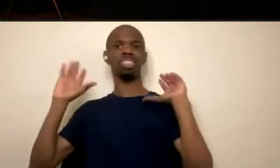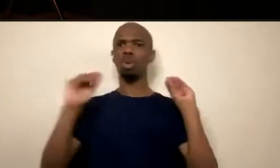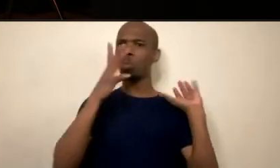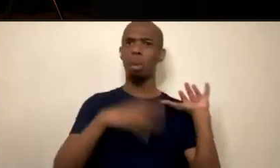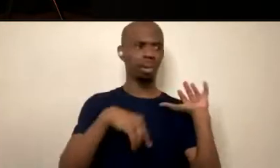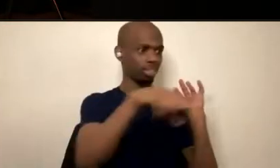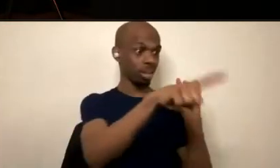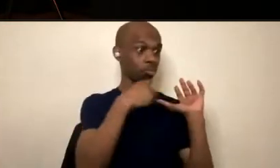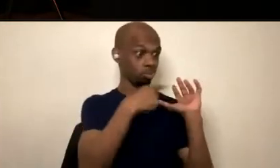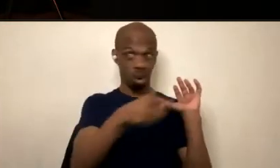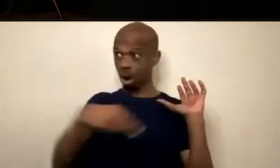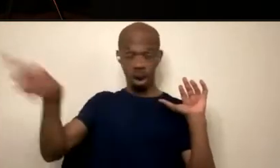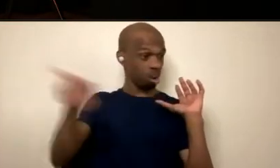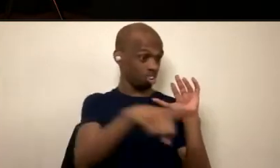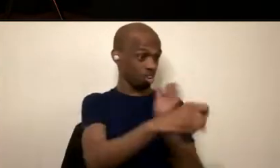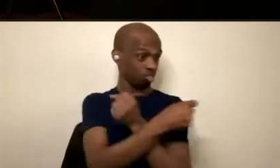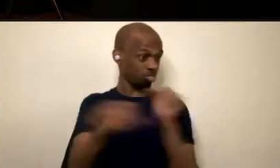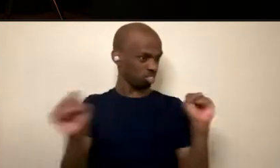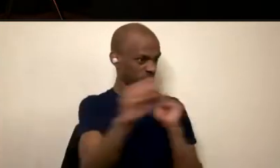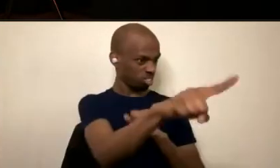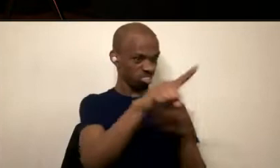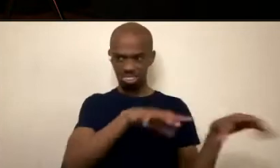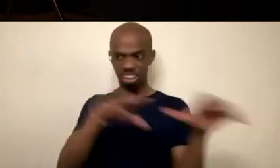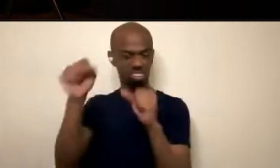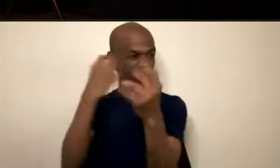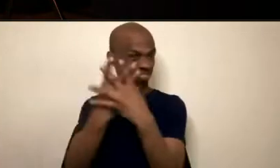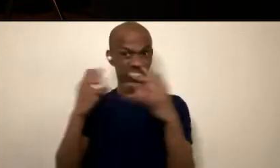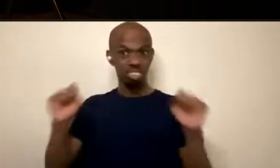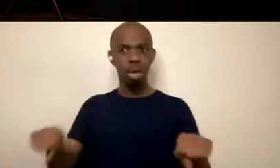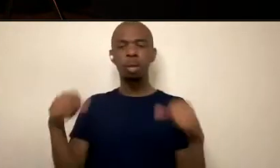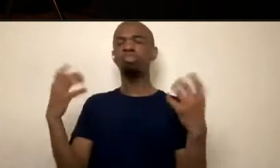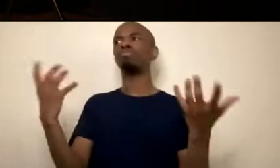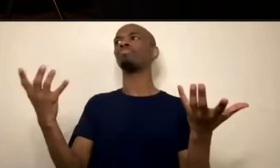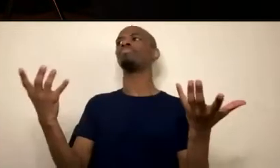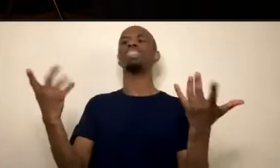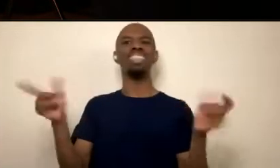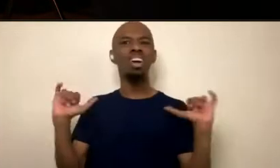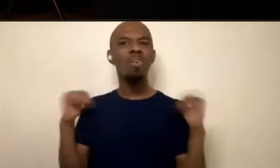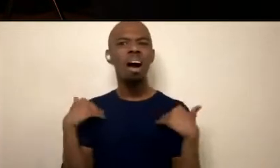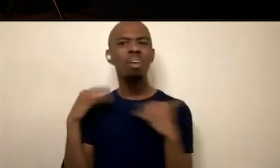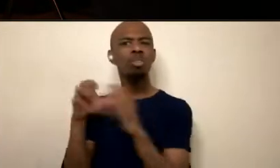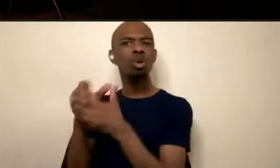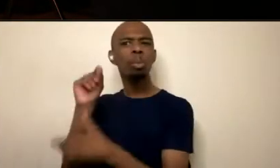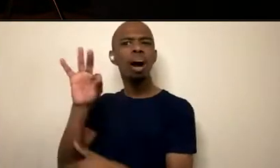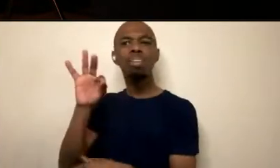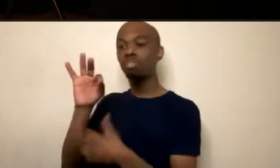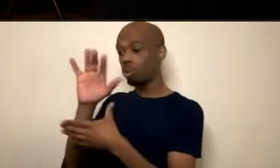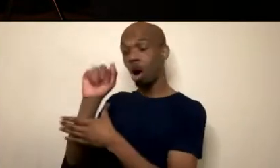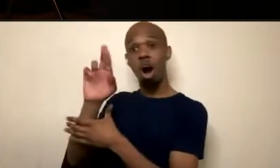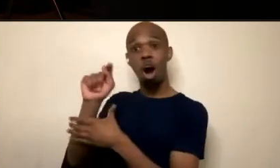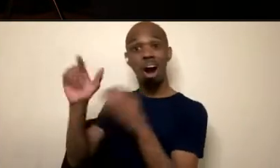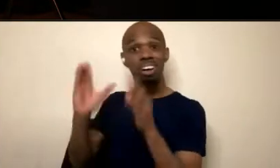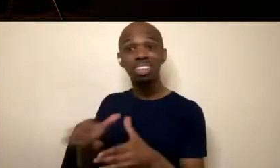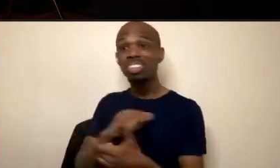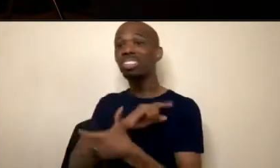And just to have a group of artists, writers, ex-offenders, and we all wrote poems that spoke